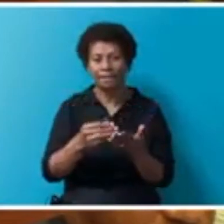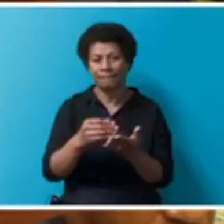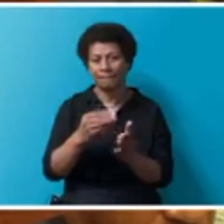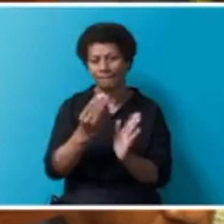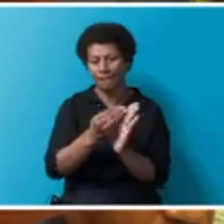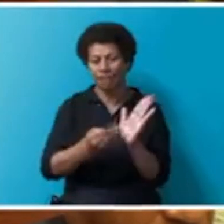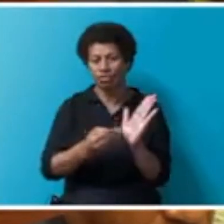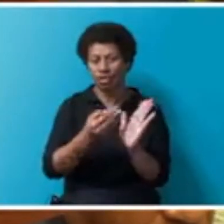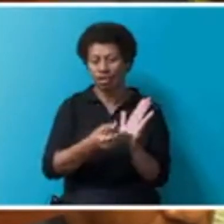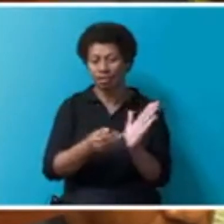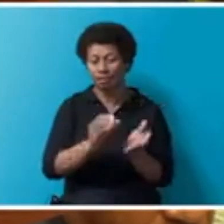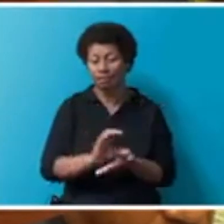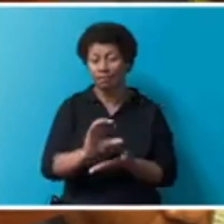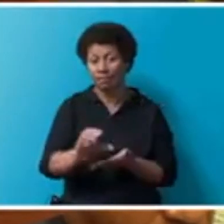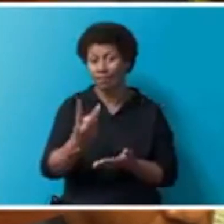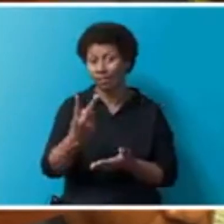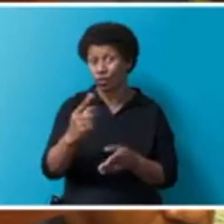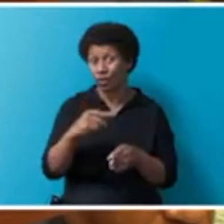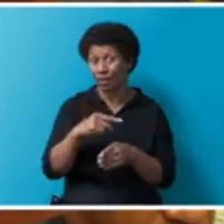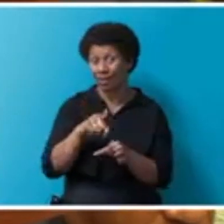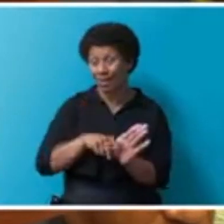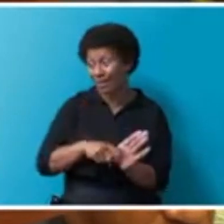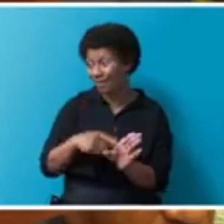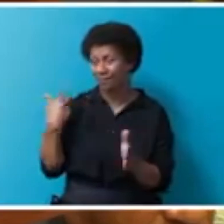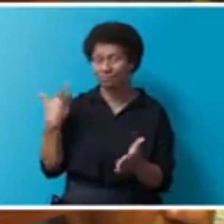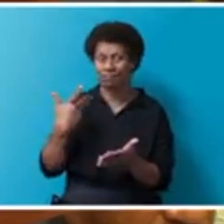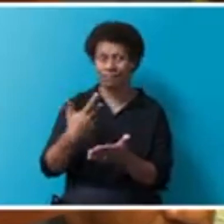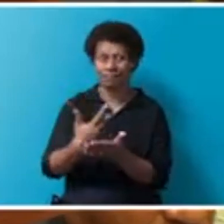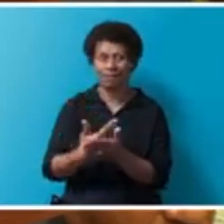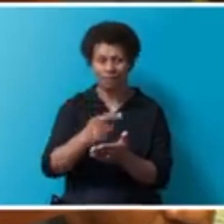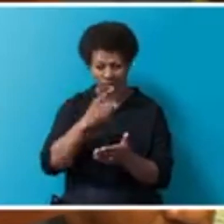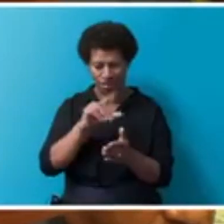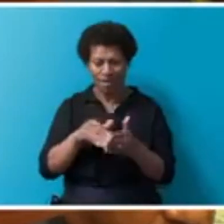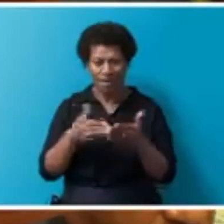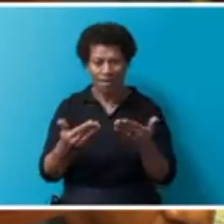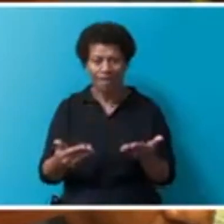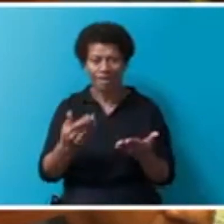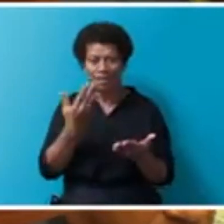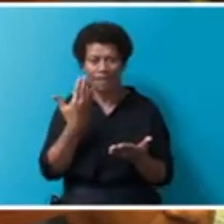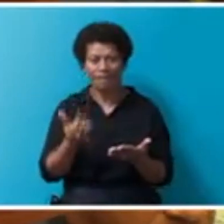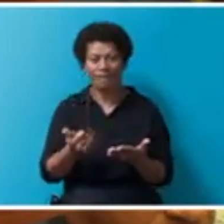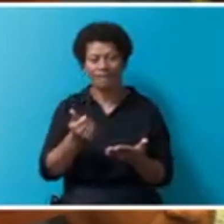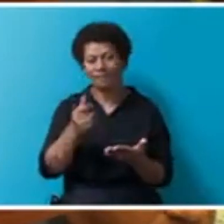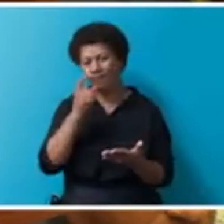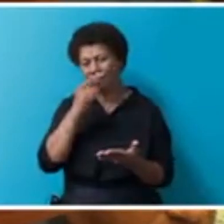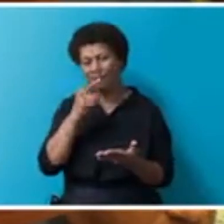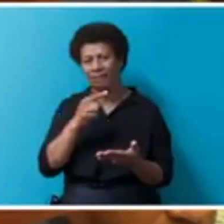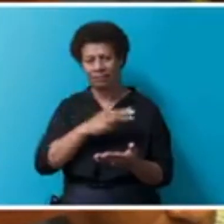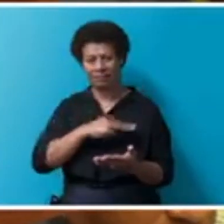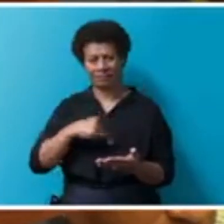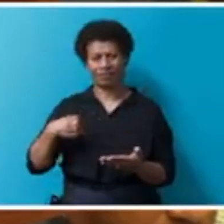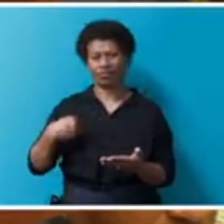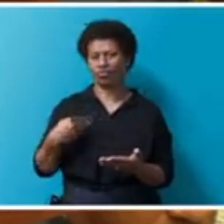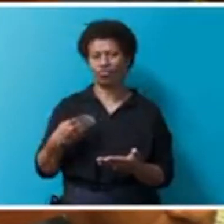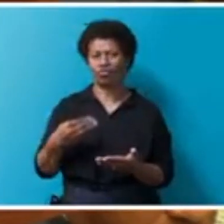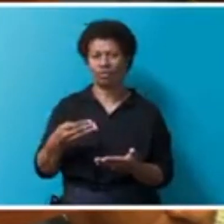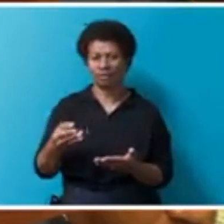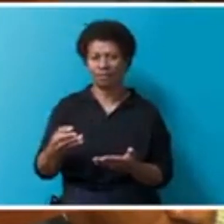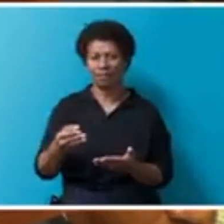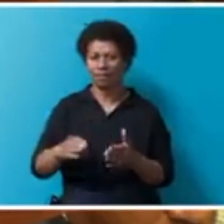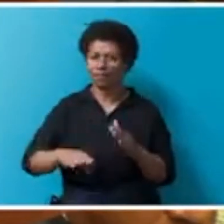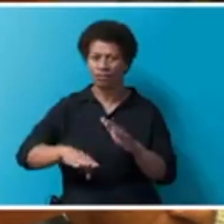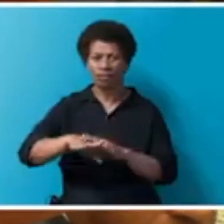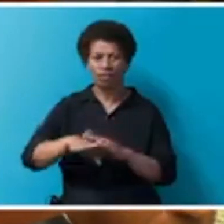the last 2 years to fill all these positions and ensure that our ministry has a full